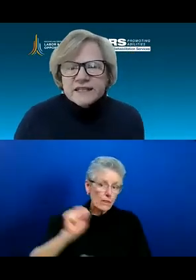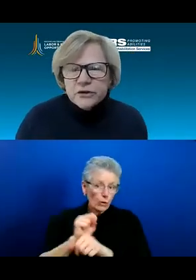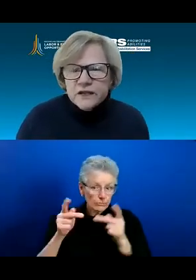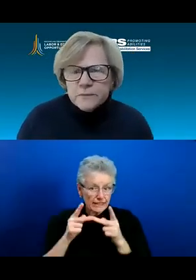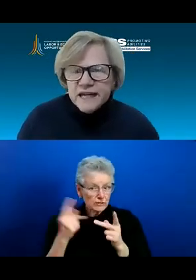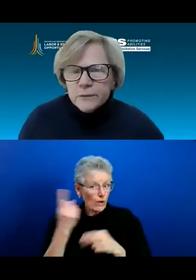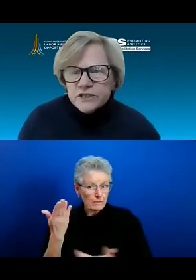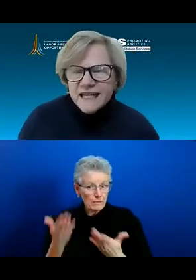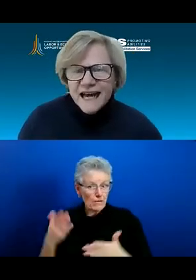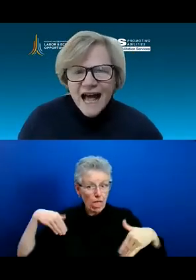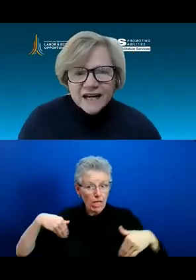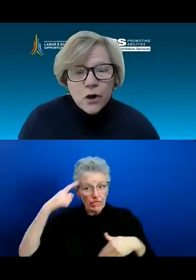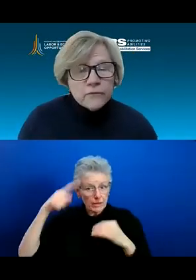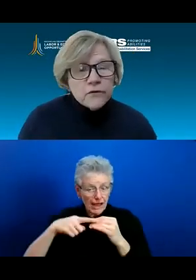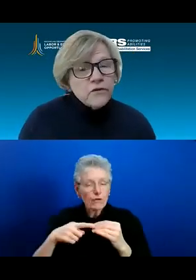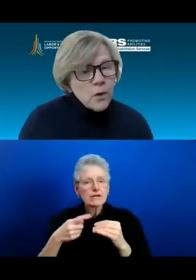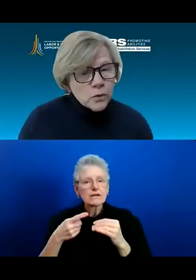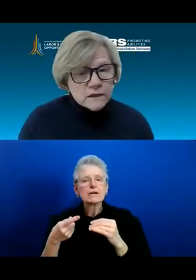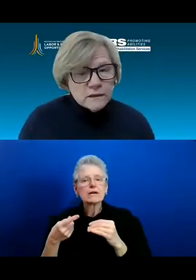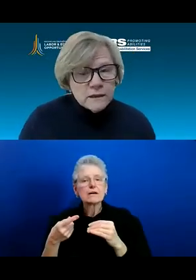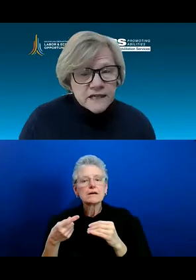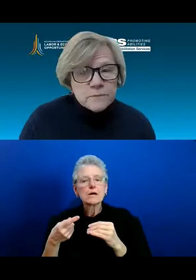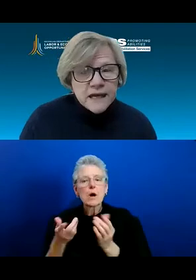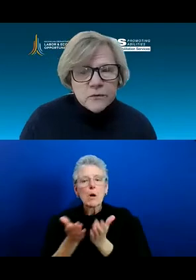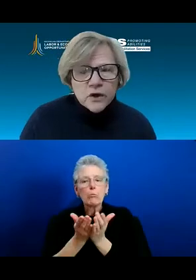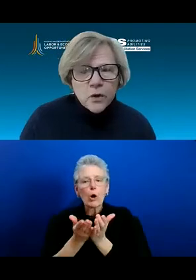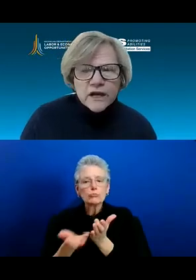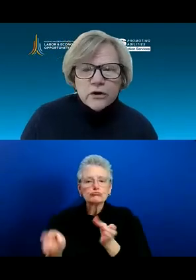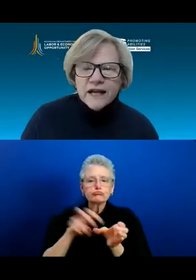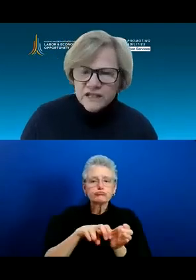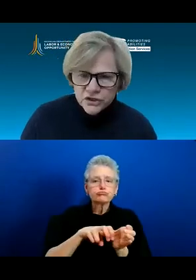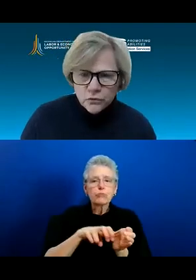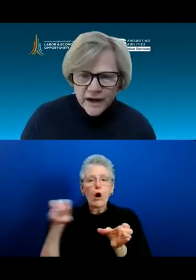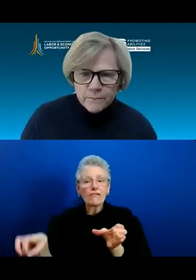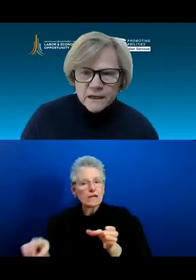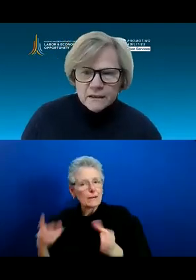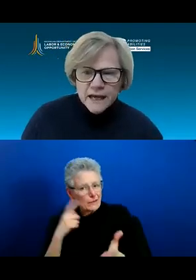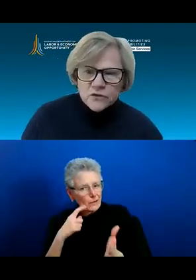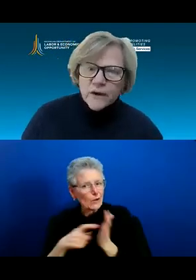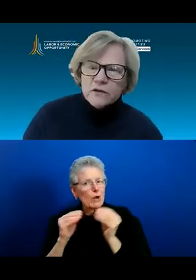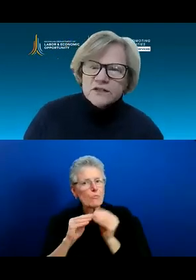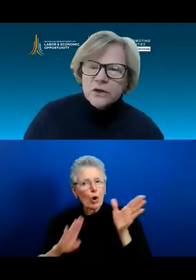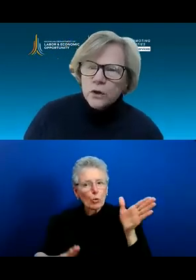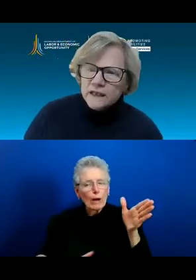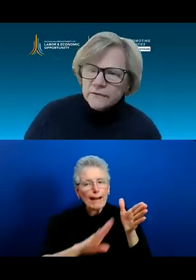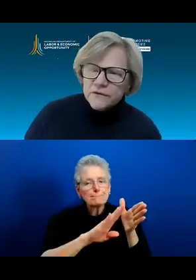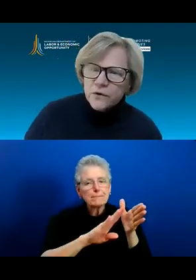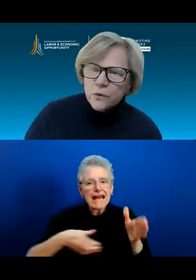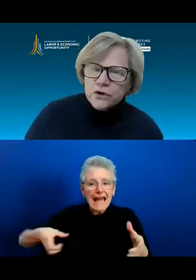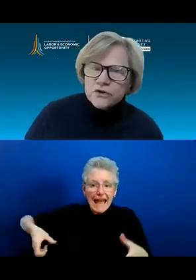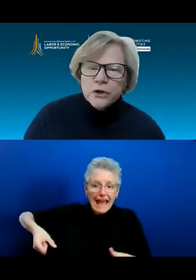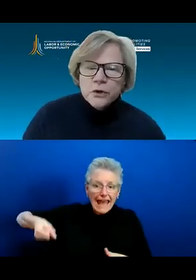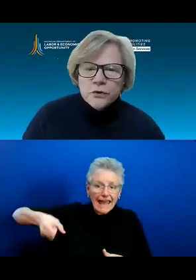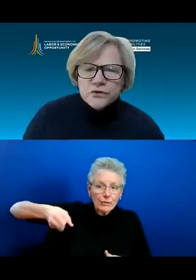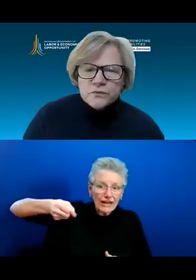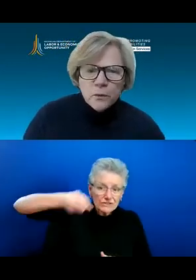have considered is being able to get on and off of a boat. This may require additional ramping, handrails, or lifts for